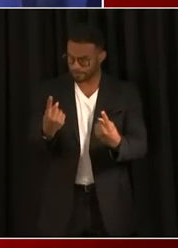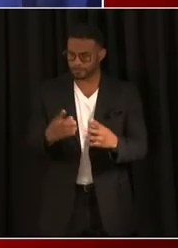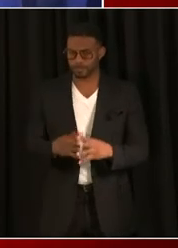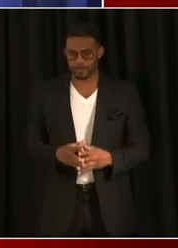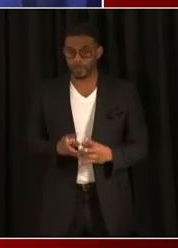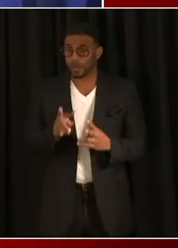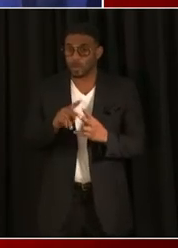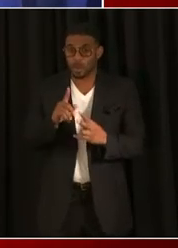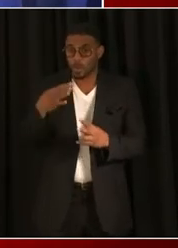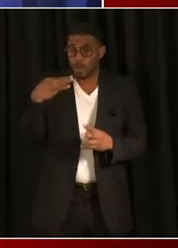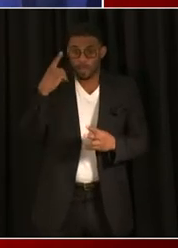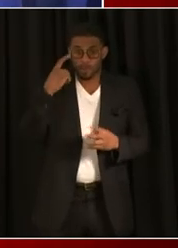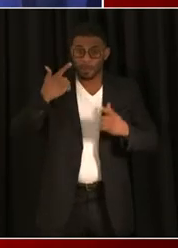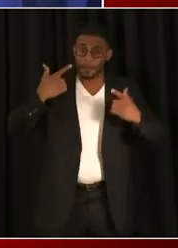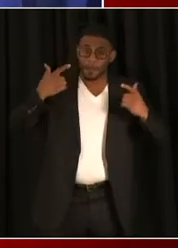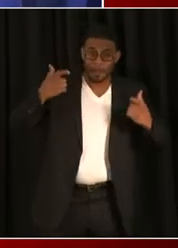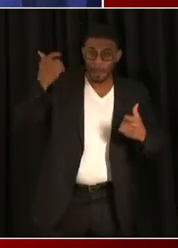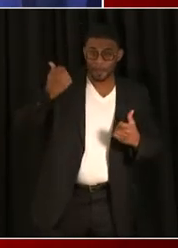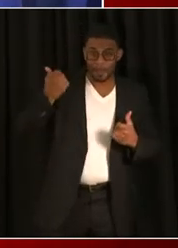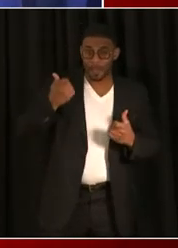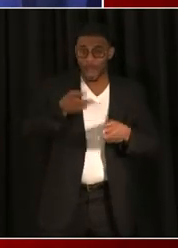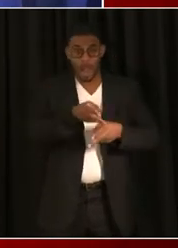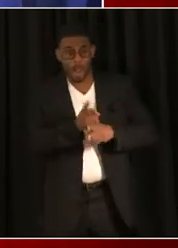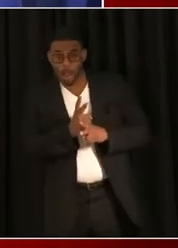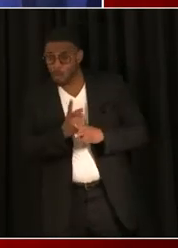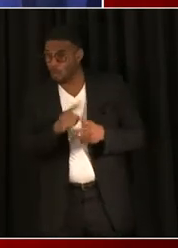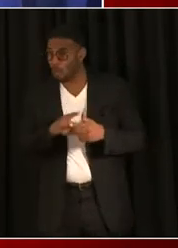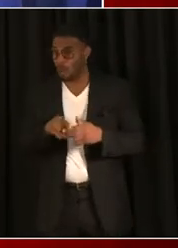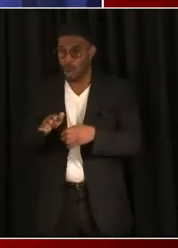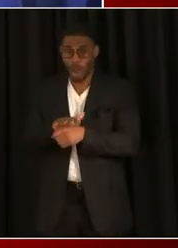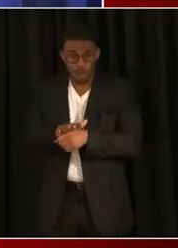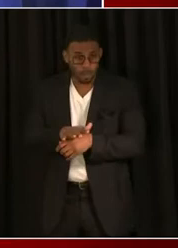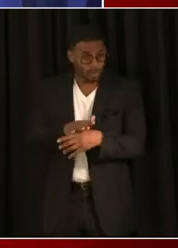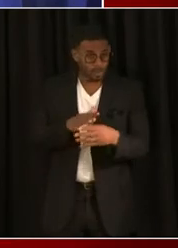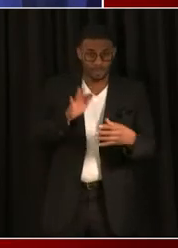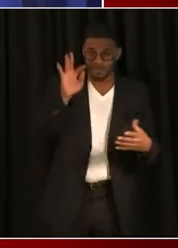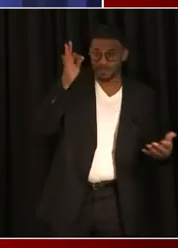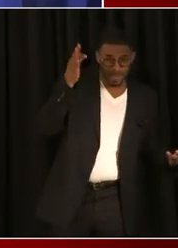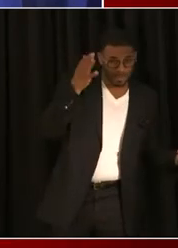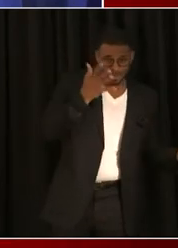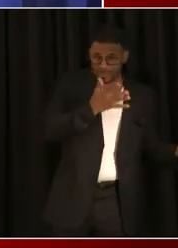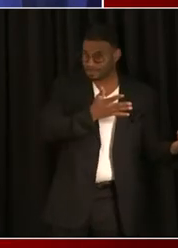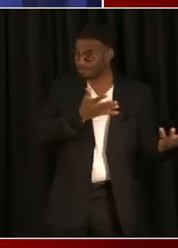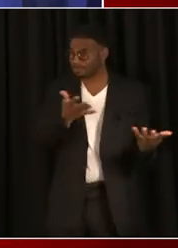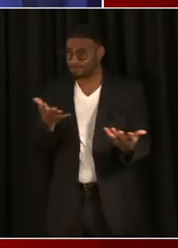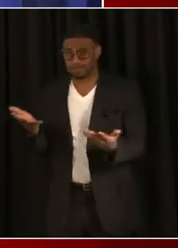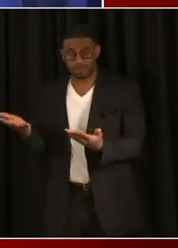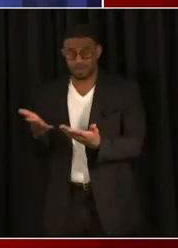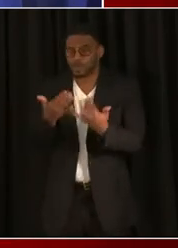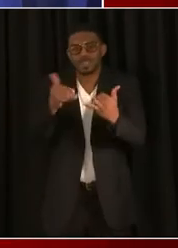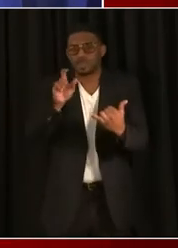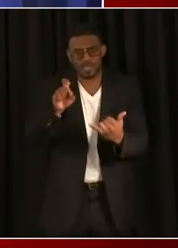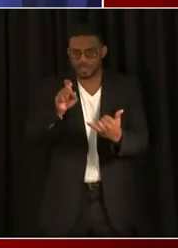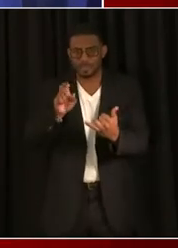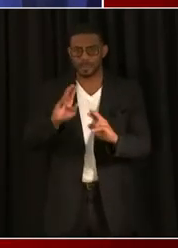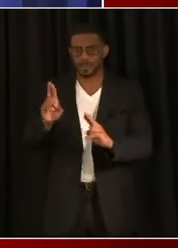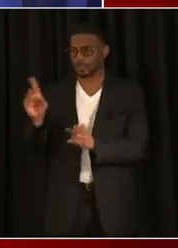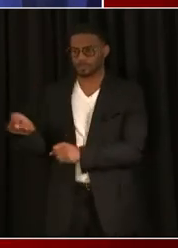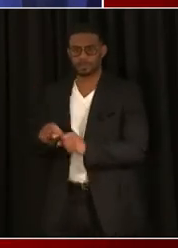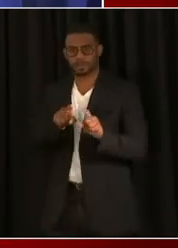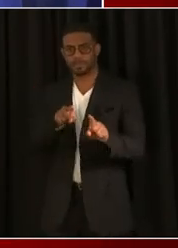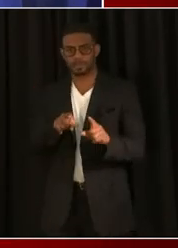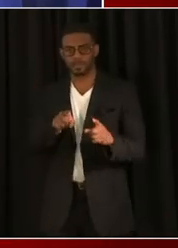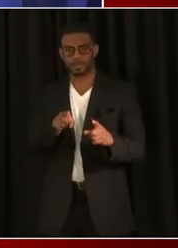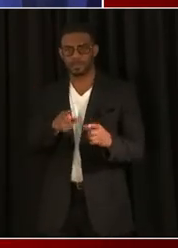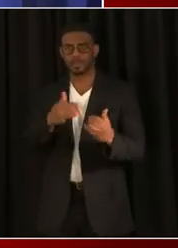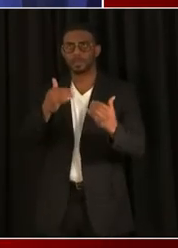the process, whether you're applying for a grant, a loan, whether it's local, whether it's federal, you still need to